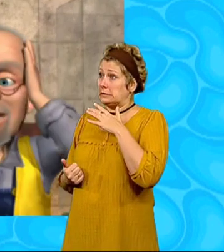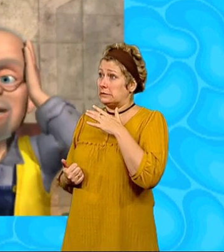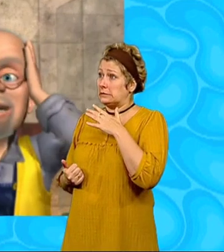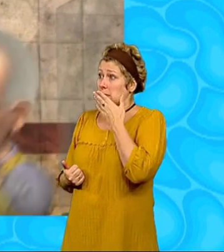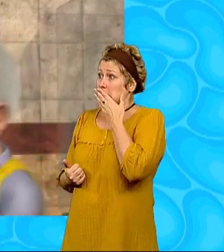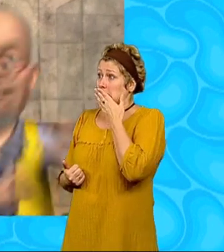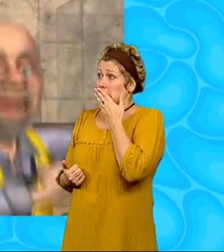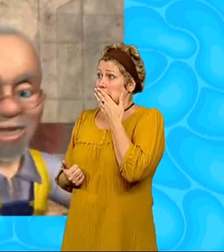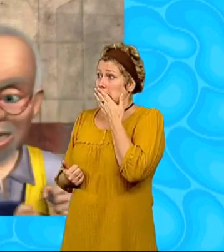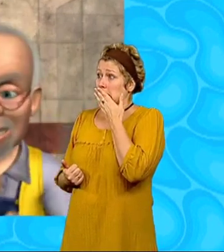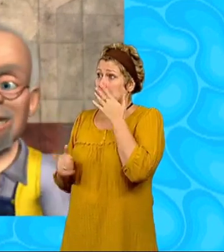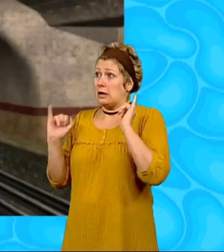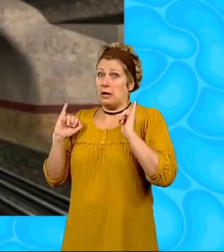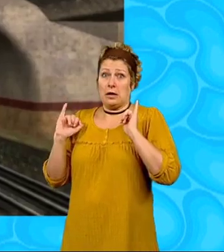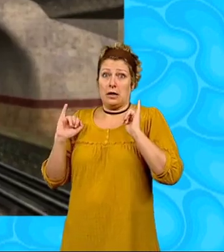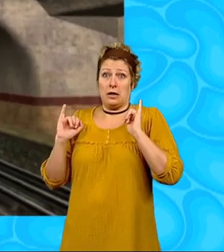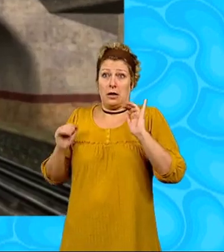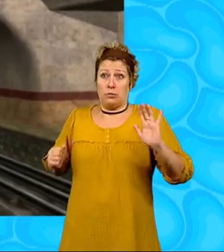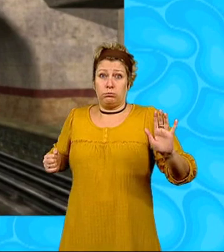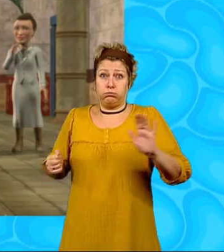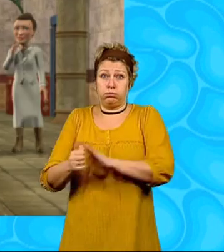Fuming diesel engines!